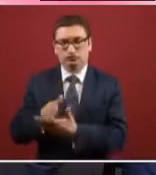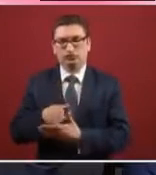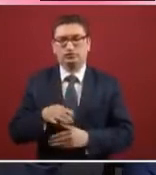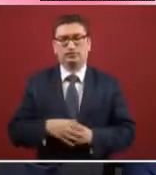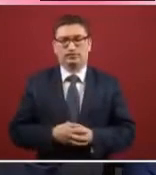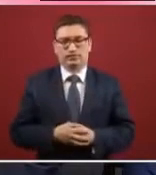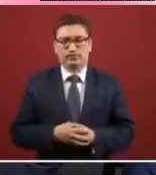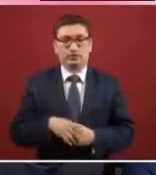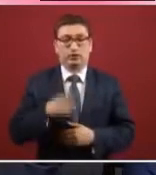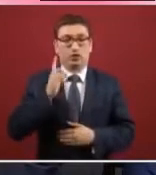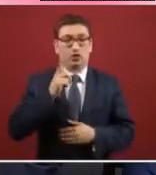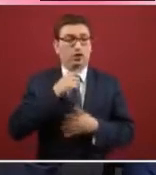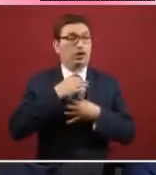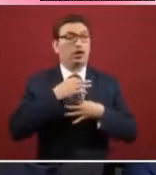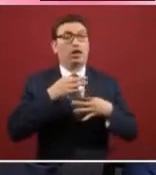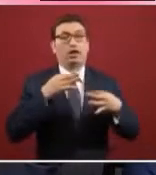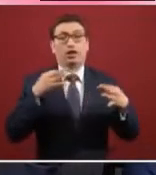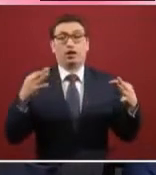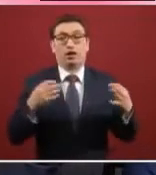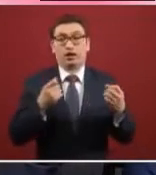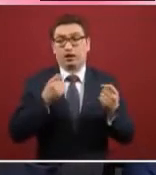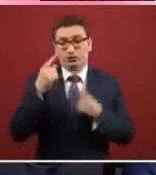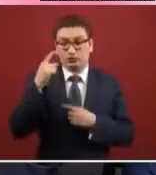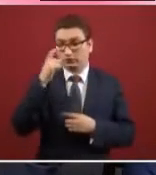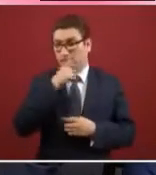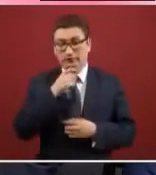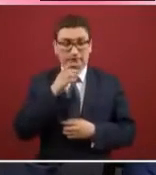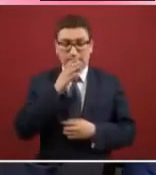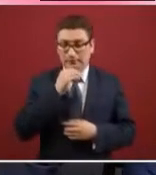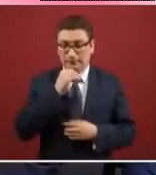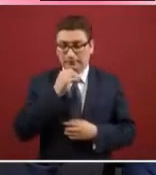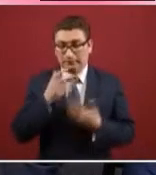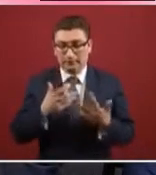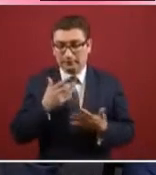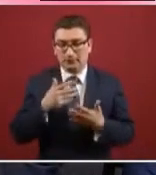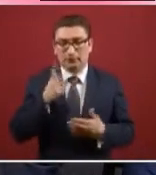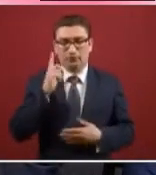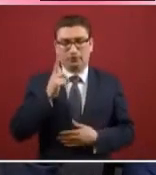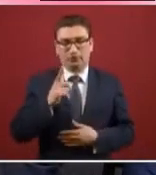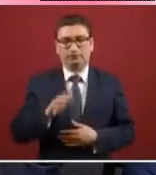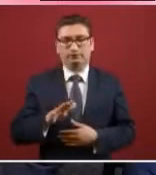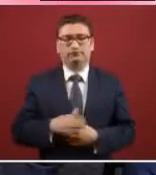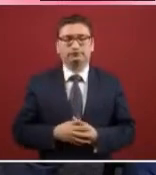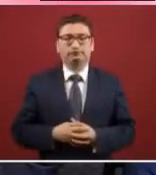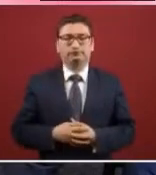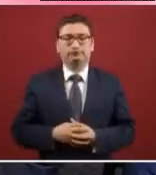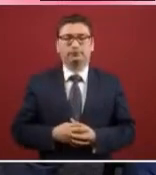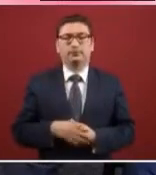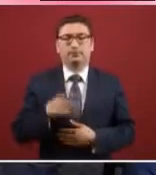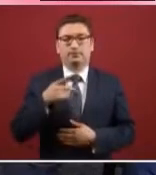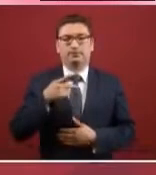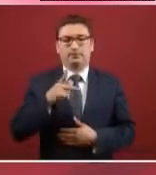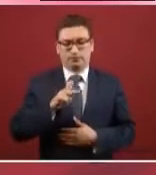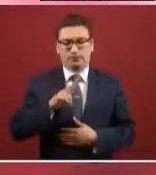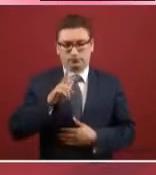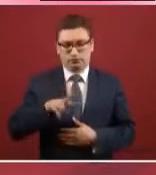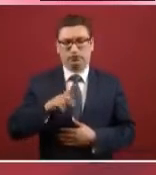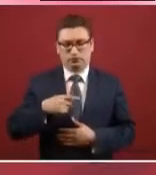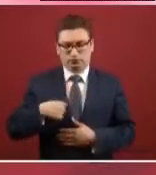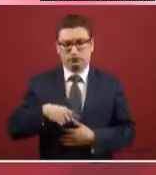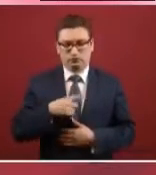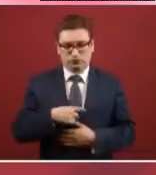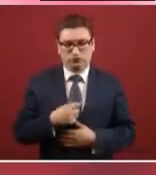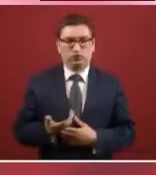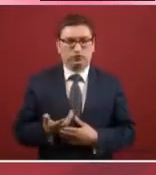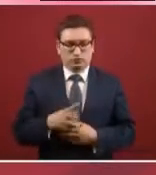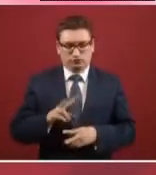este anuncio no se les complique. I hope this doesn't complicate things for you. Pero sí vamos. But I will be